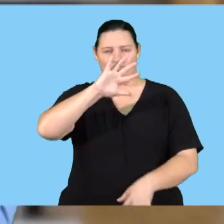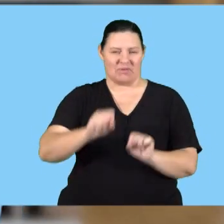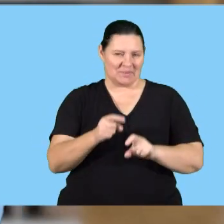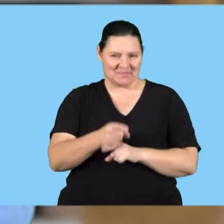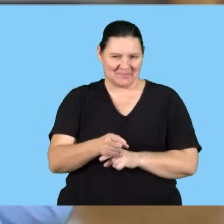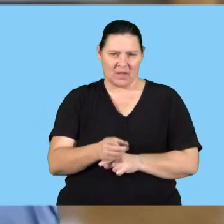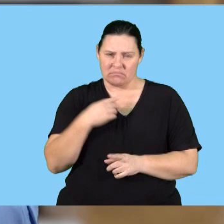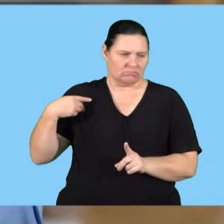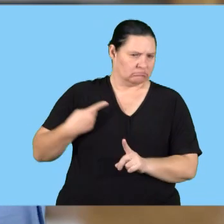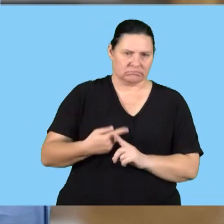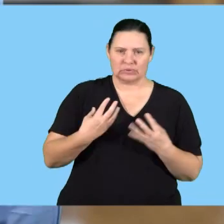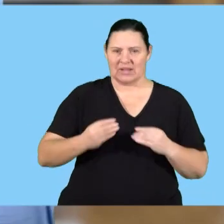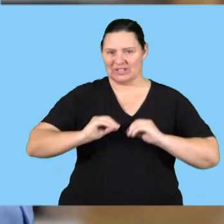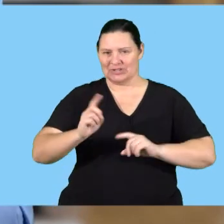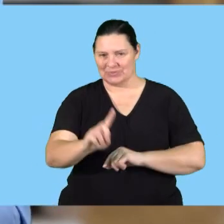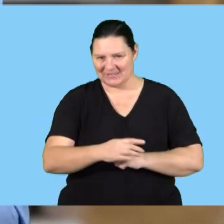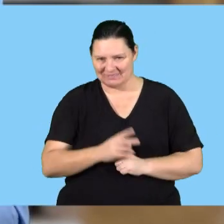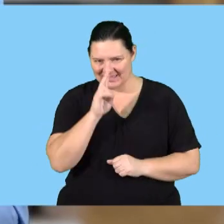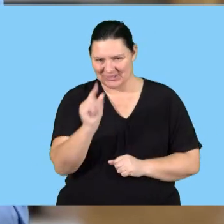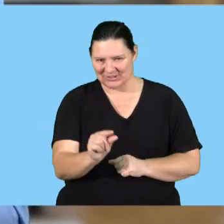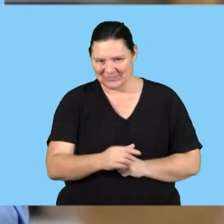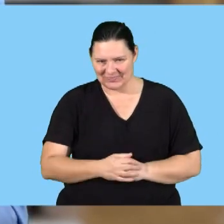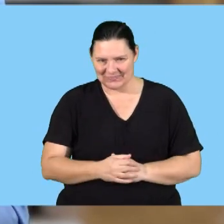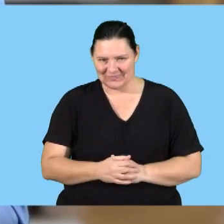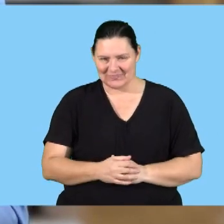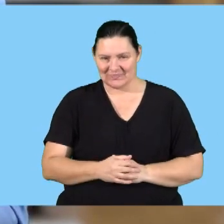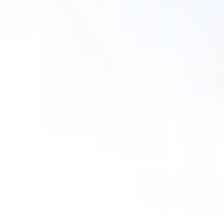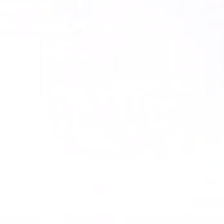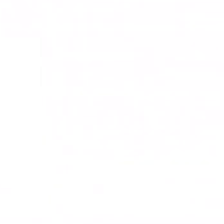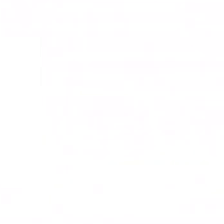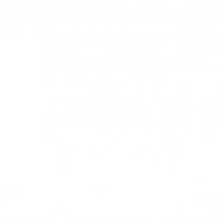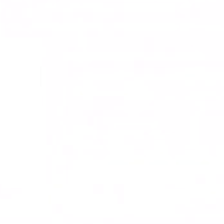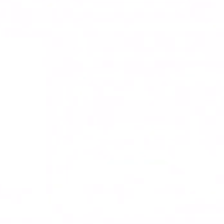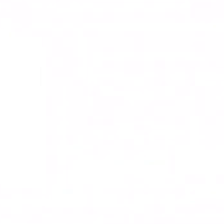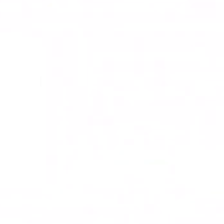break, we'll quickly wrap up of what we've done in today's lesson. See you now.